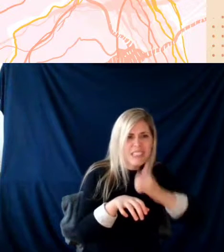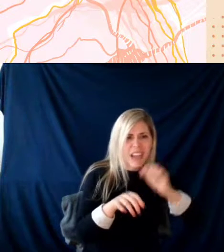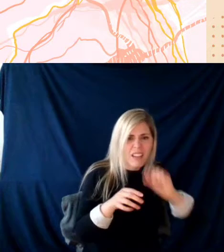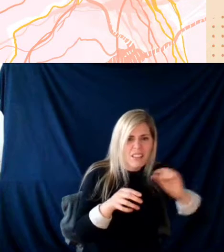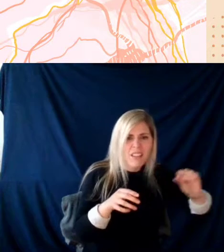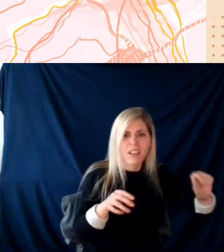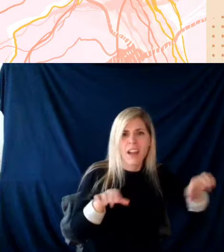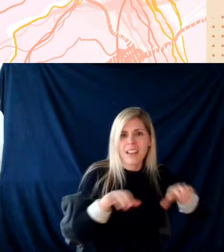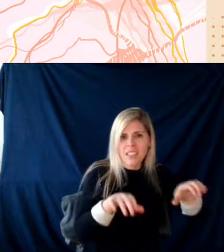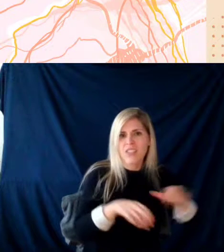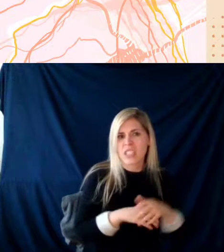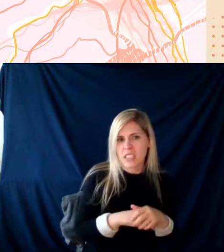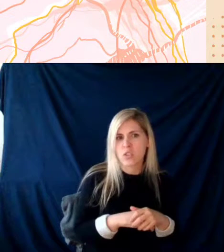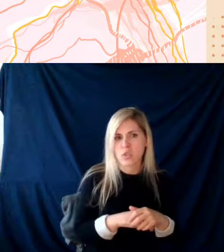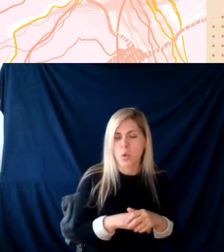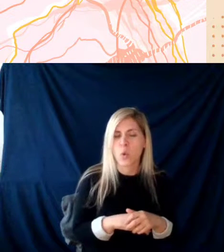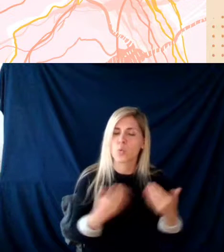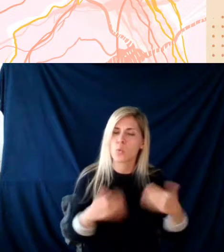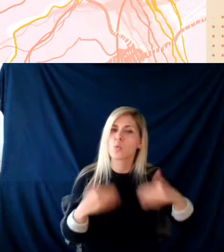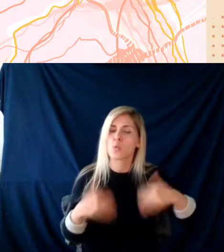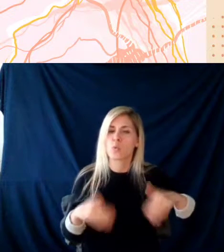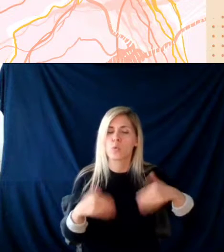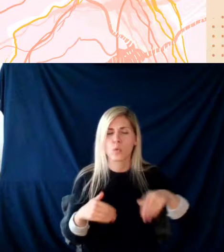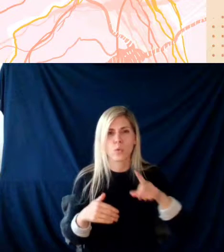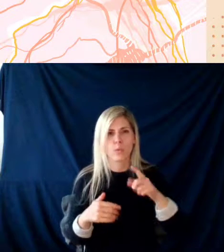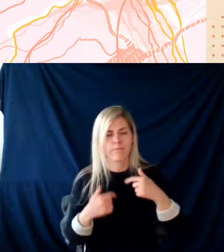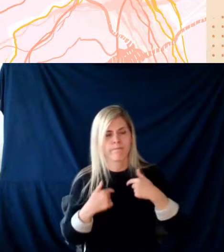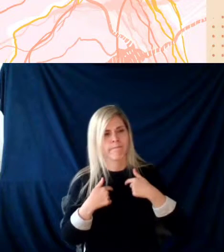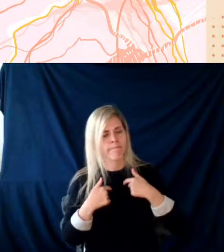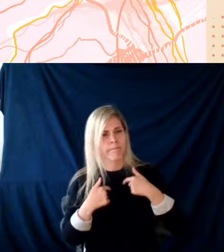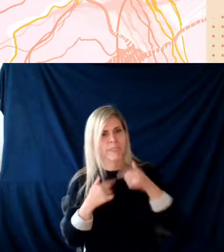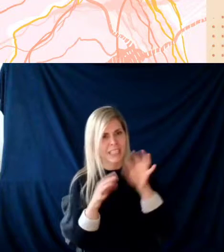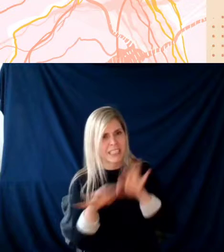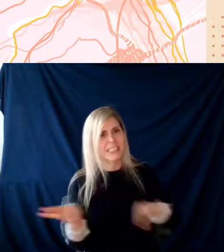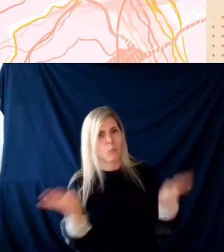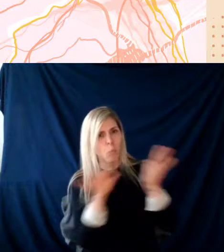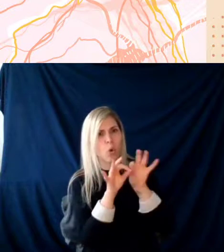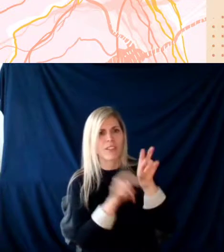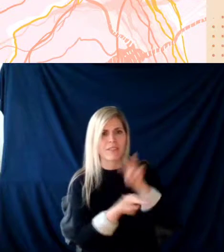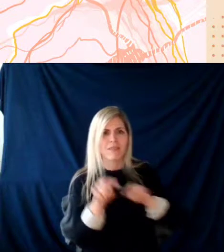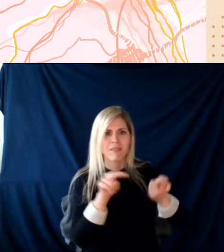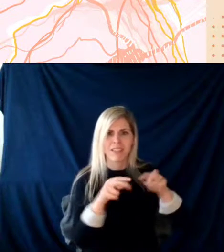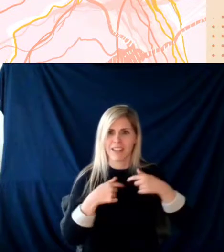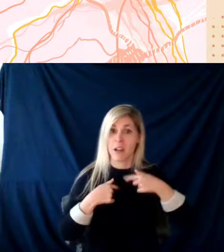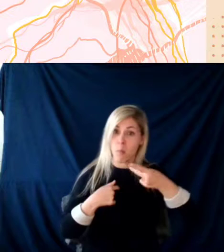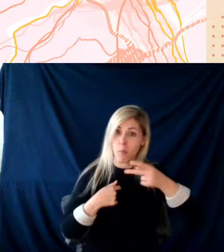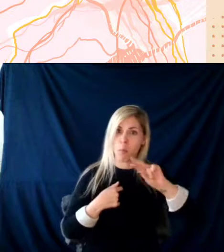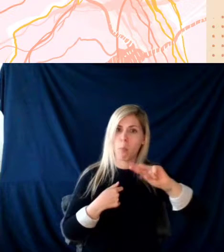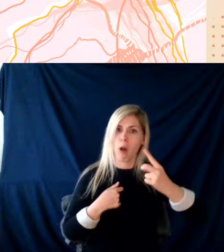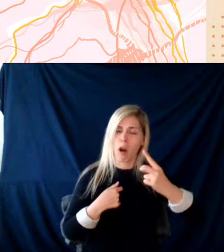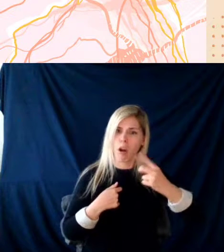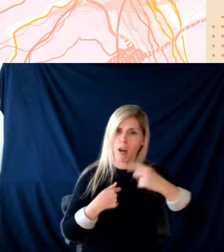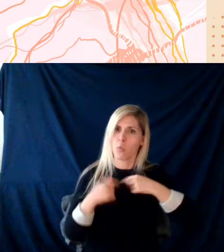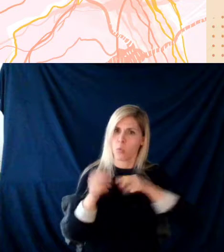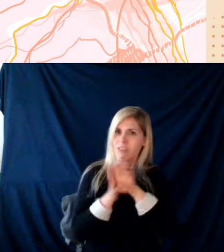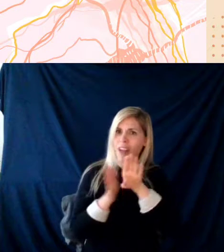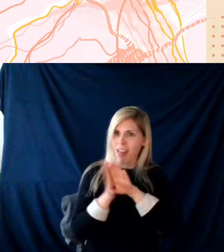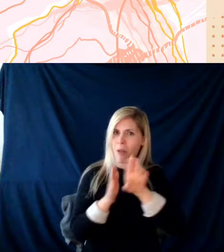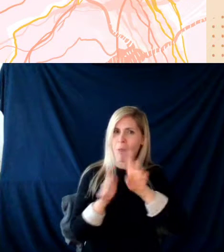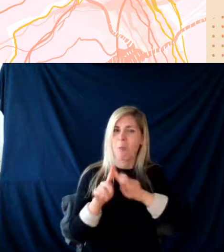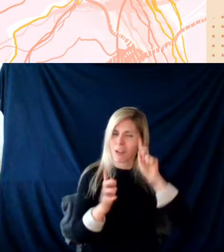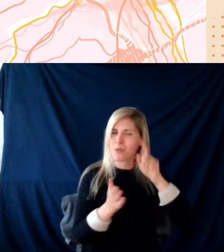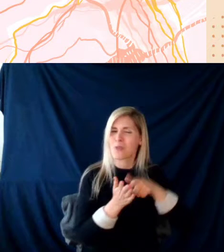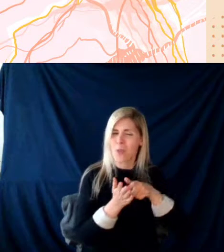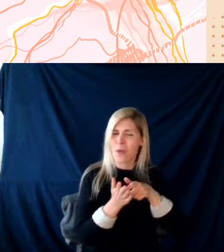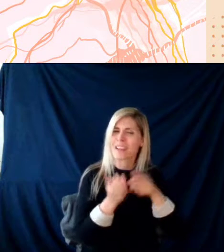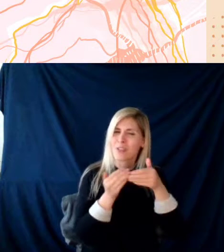tasks. And, so it was really important for me, Pong, we've built the Pong game, but in addition,